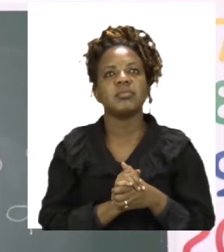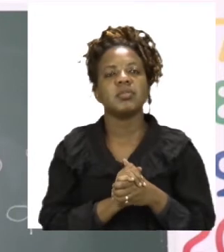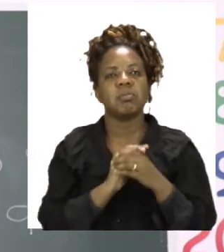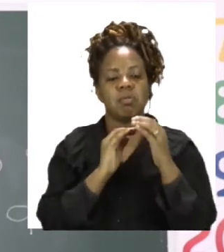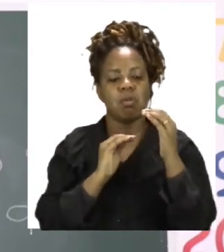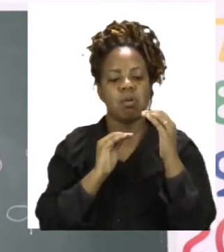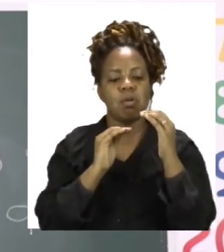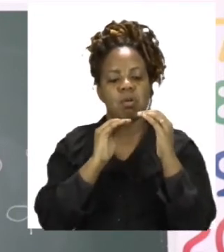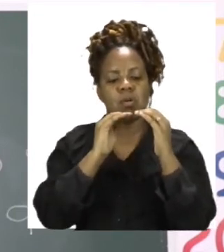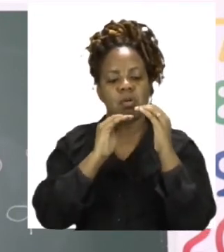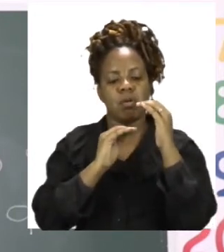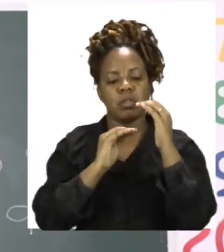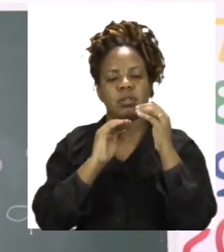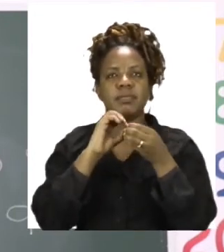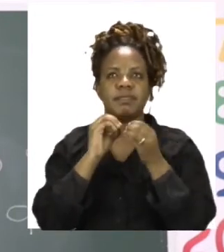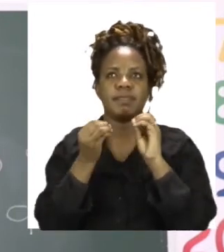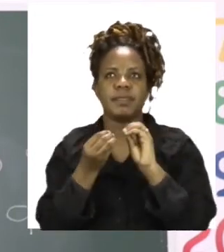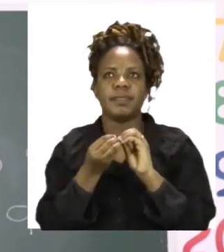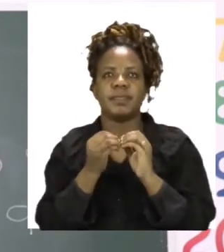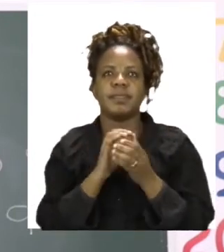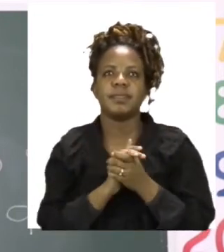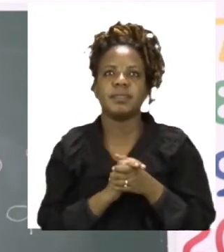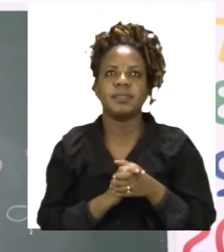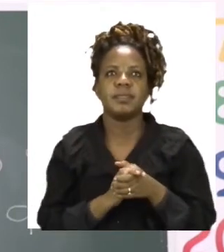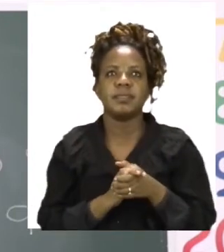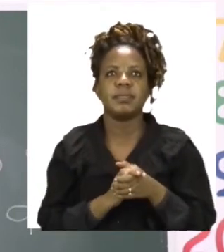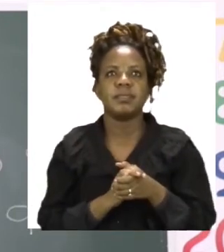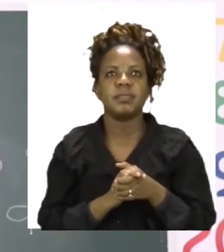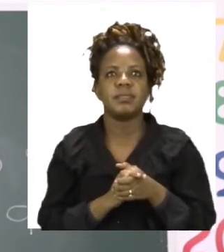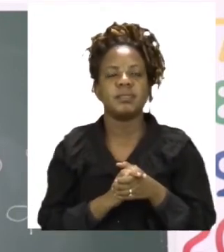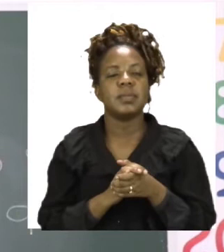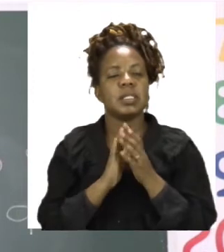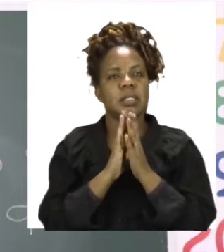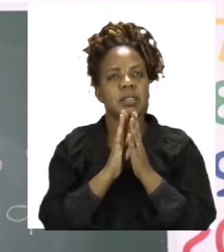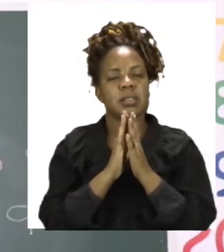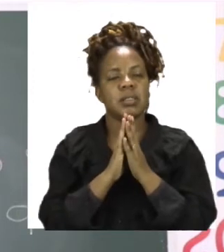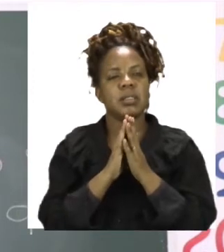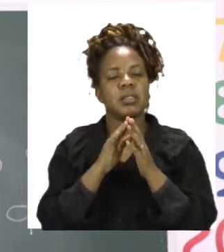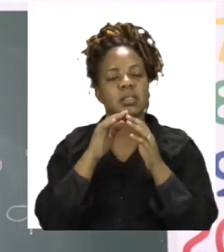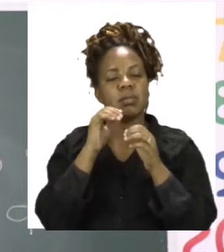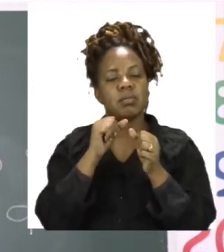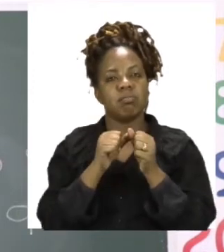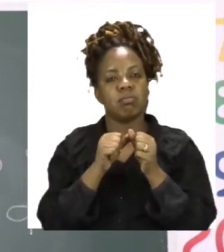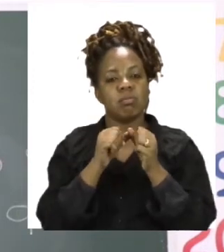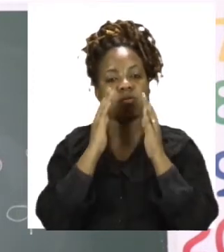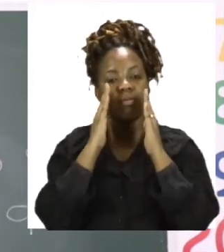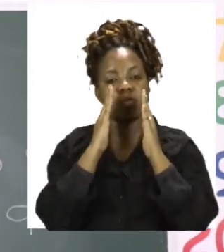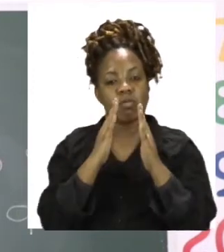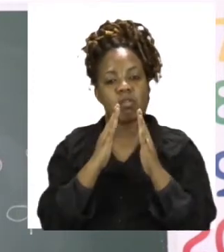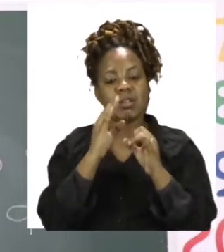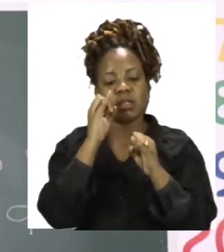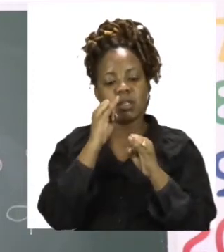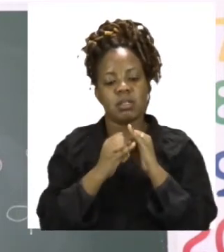use when we are saying odd numbers. Remember to focus on the unit because that is the